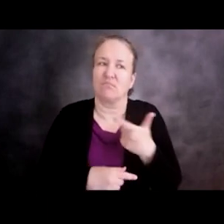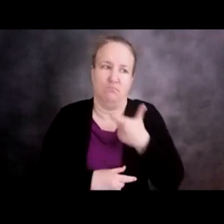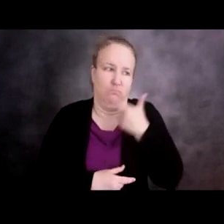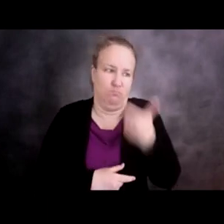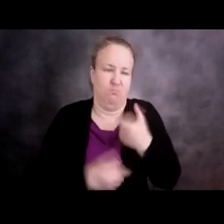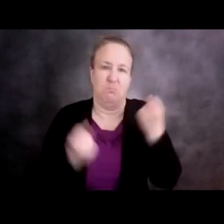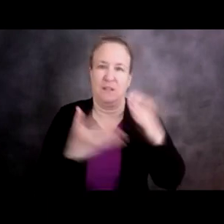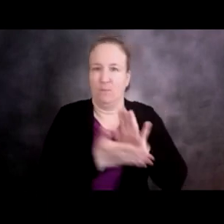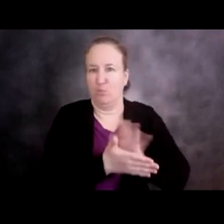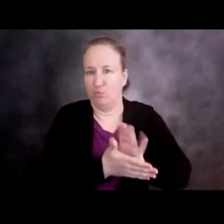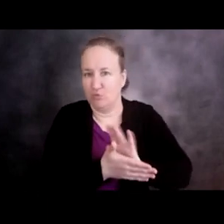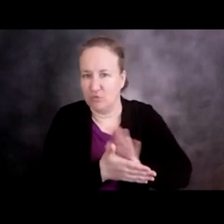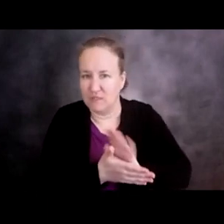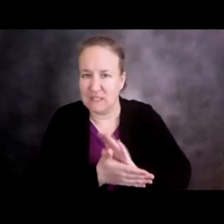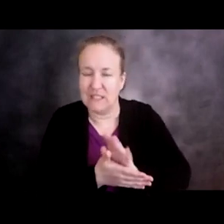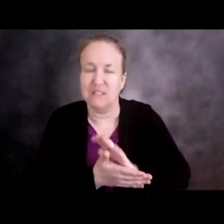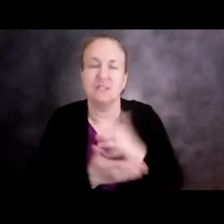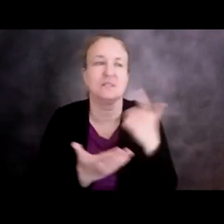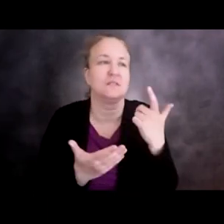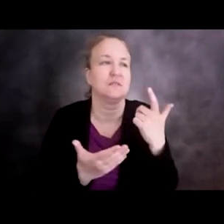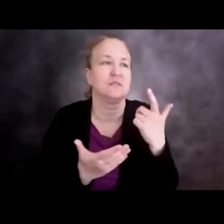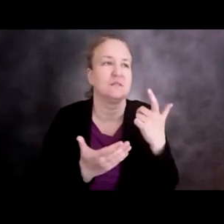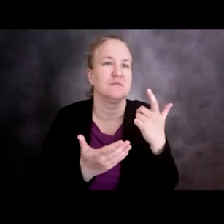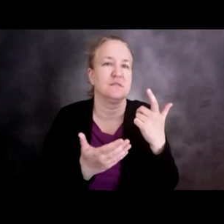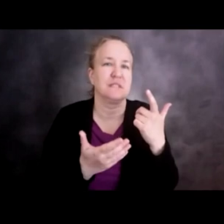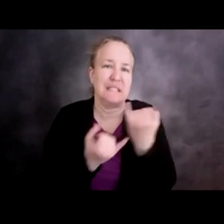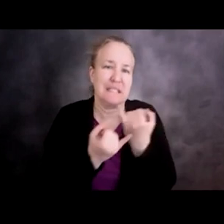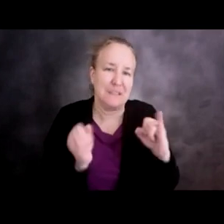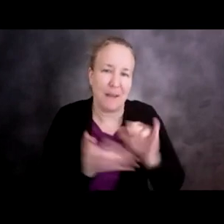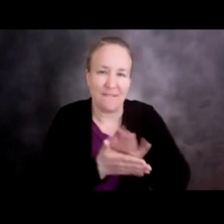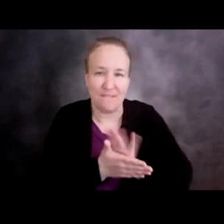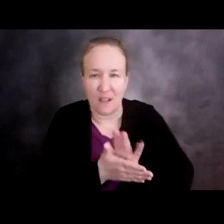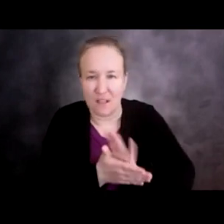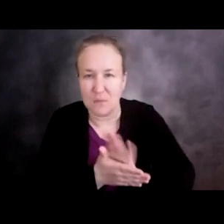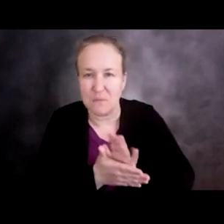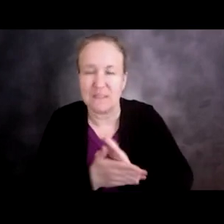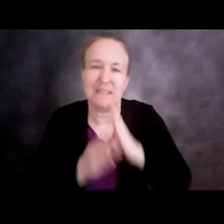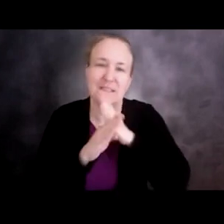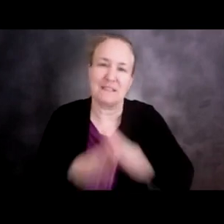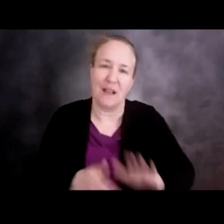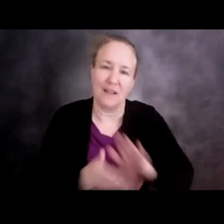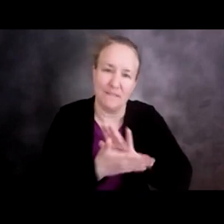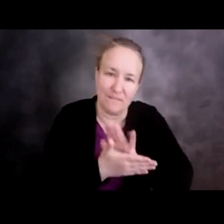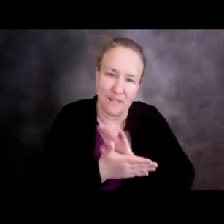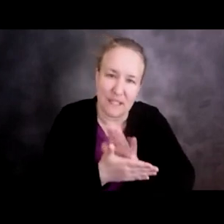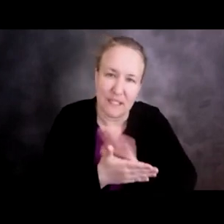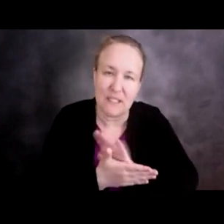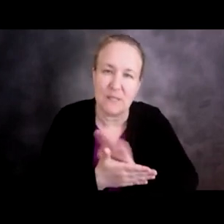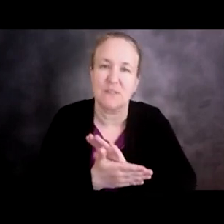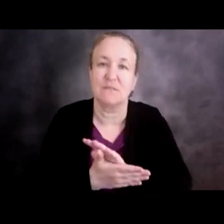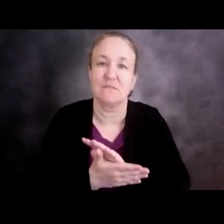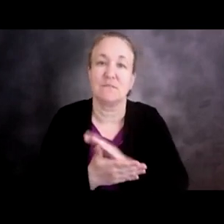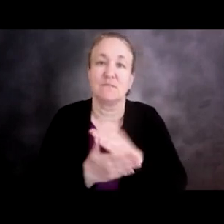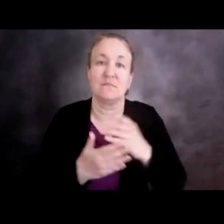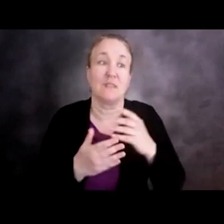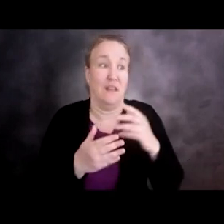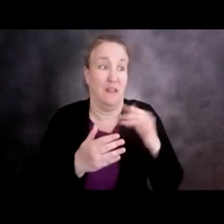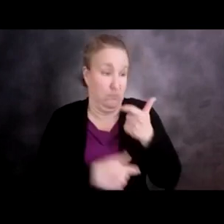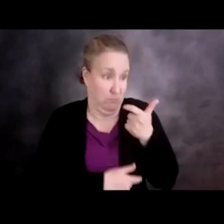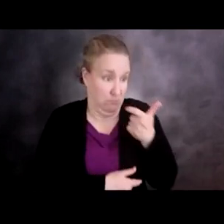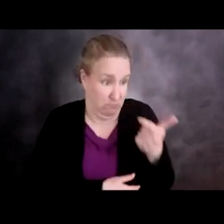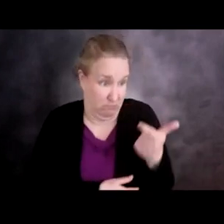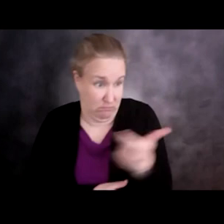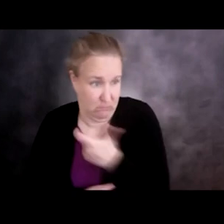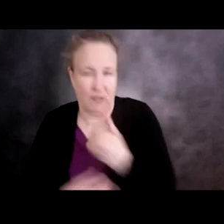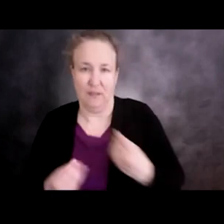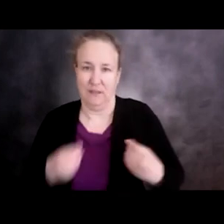film, a lot of indie films and silent films, pulling inspiration from that and seeing how that